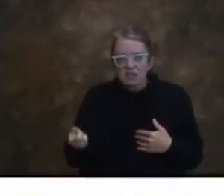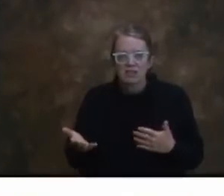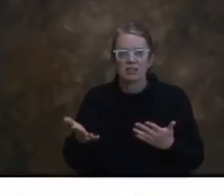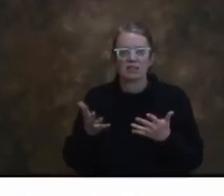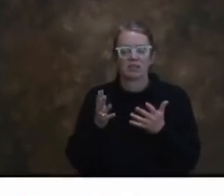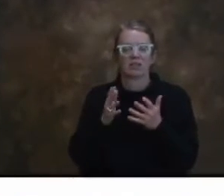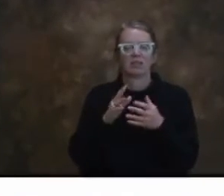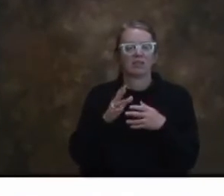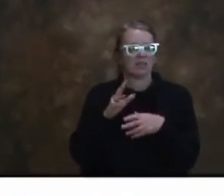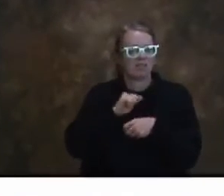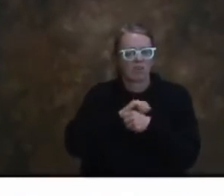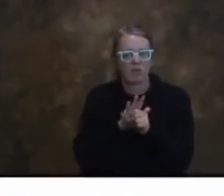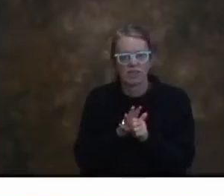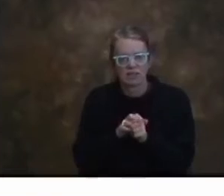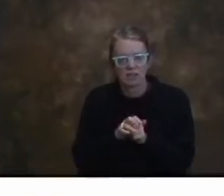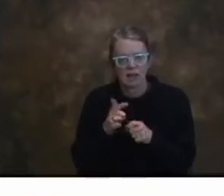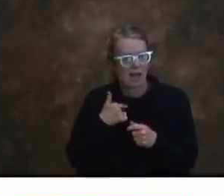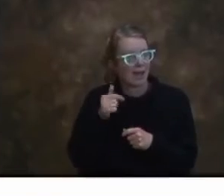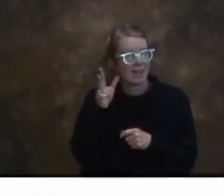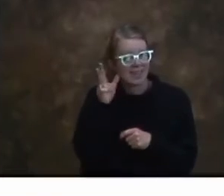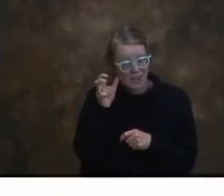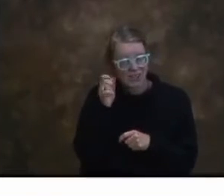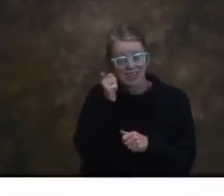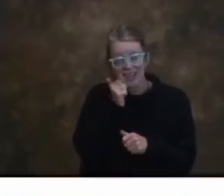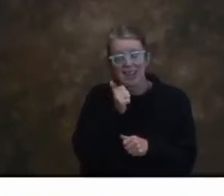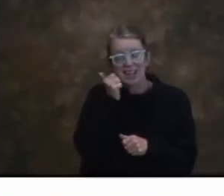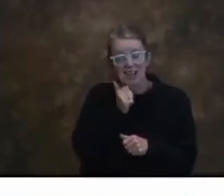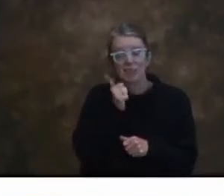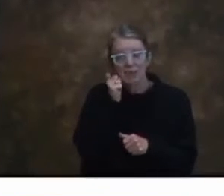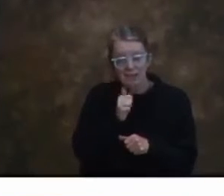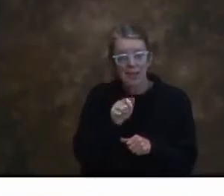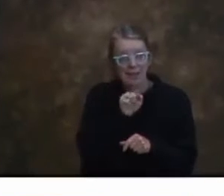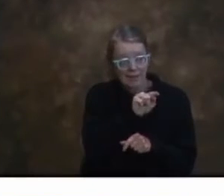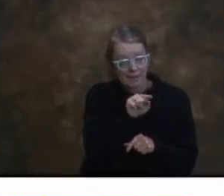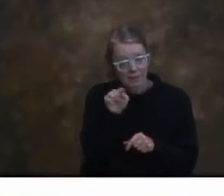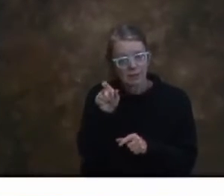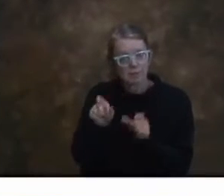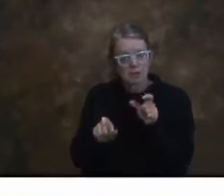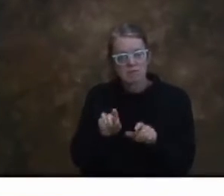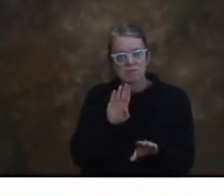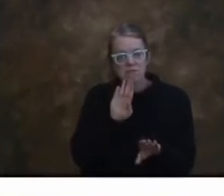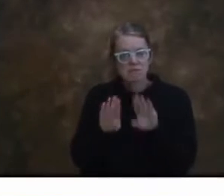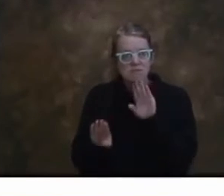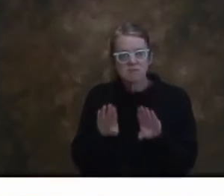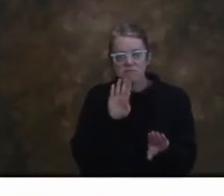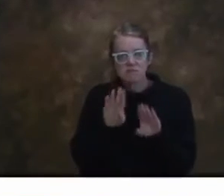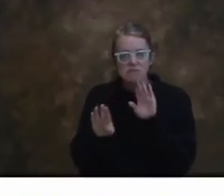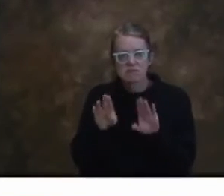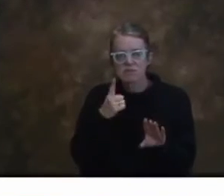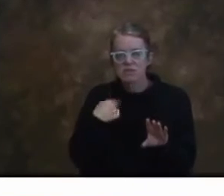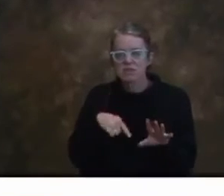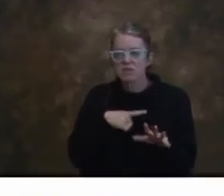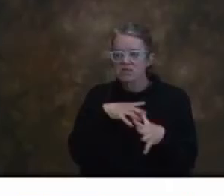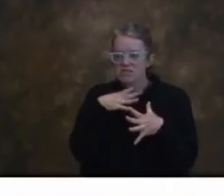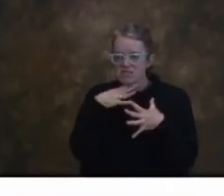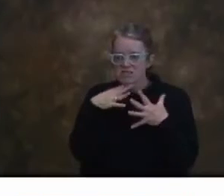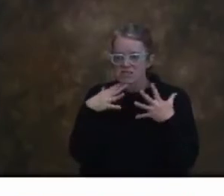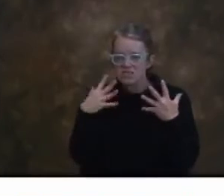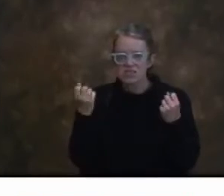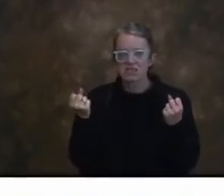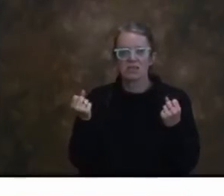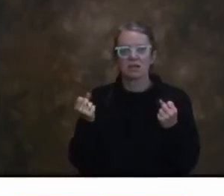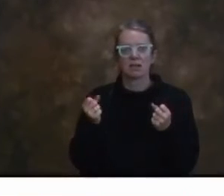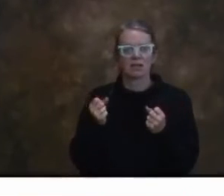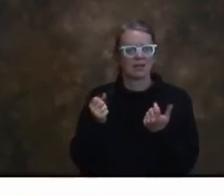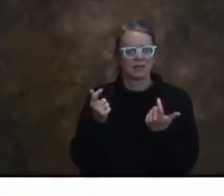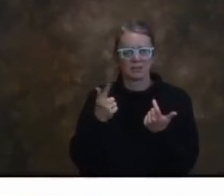COVID. I hear almost every day the frustrations from folks that COVID has stretched us. It has most